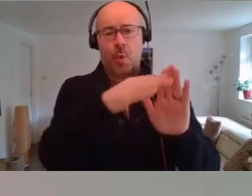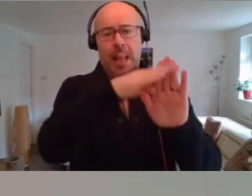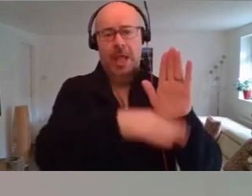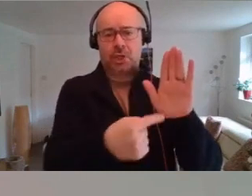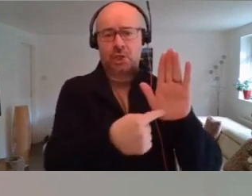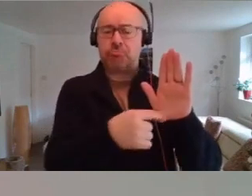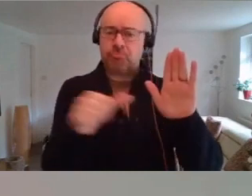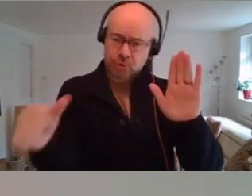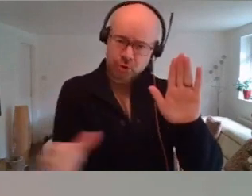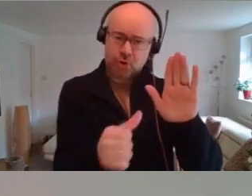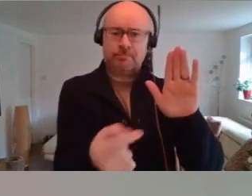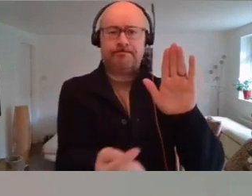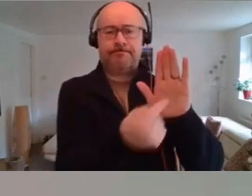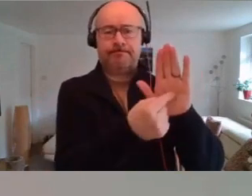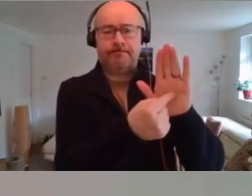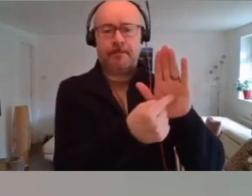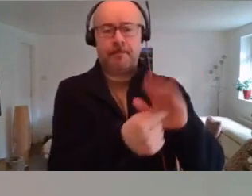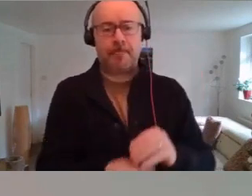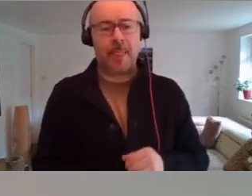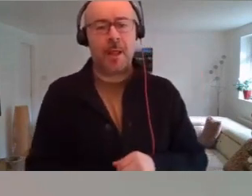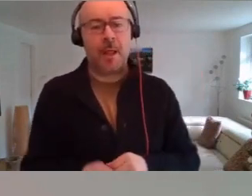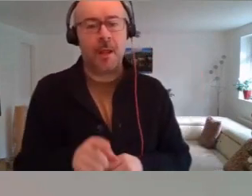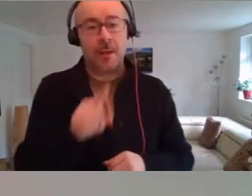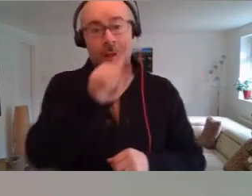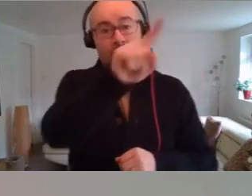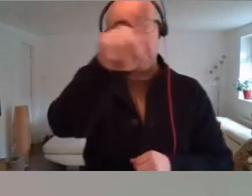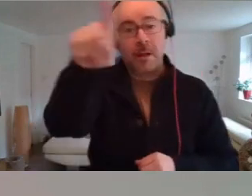People talked about dignity in lots of different ways.